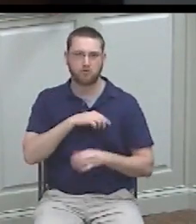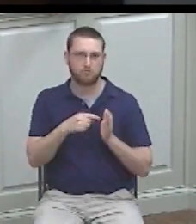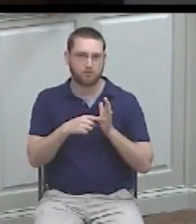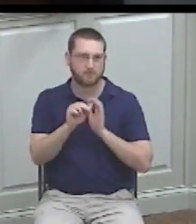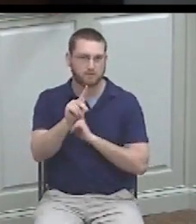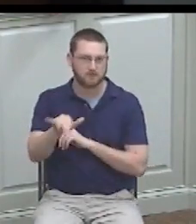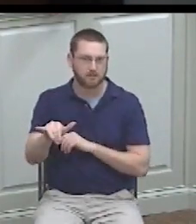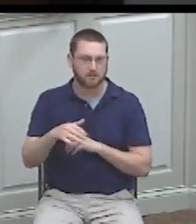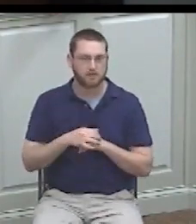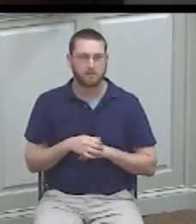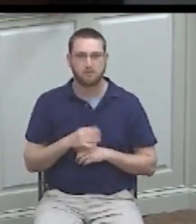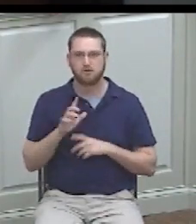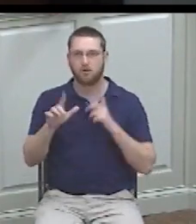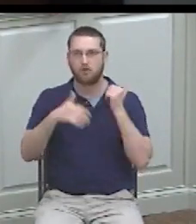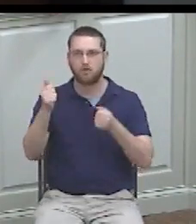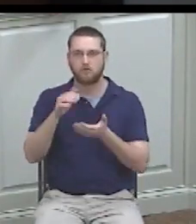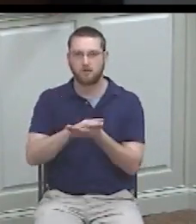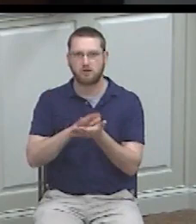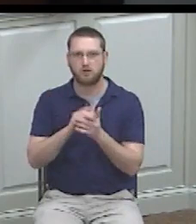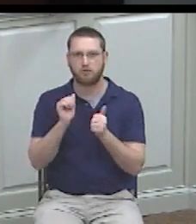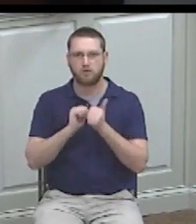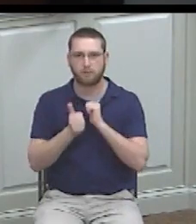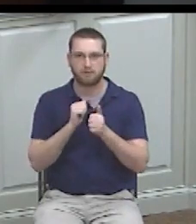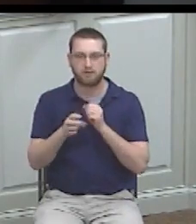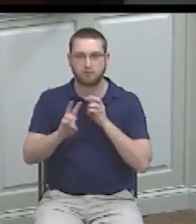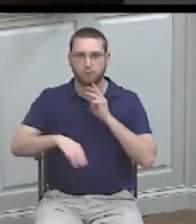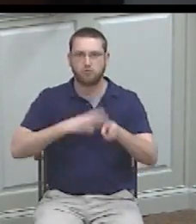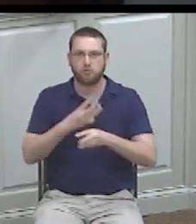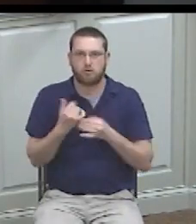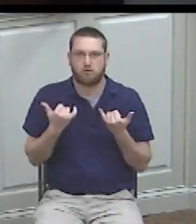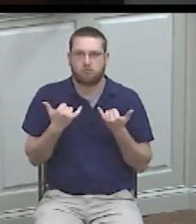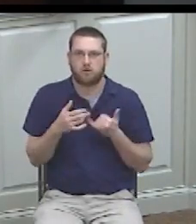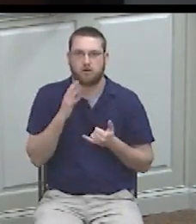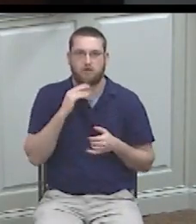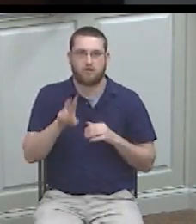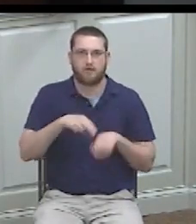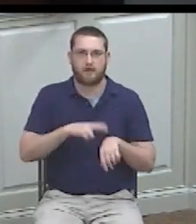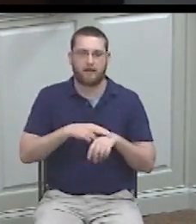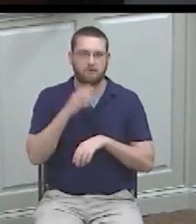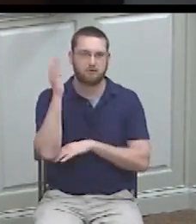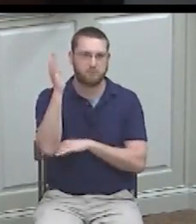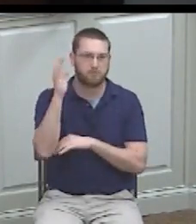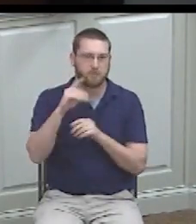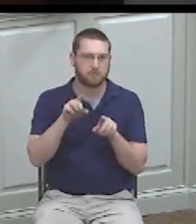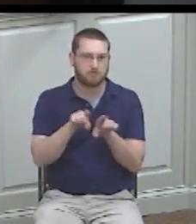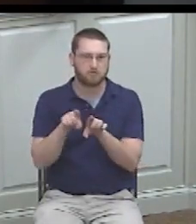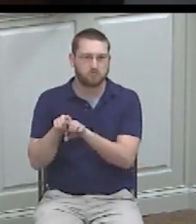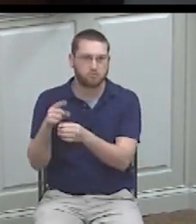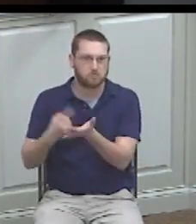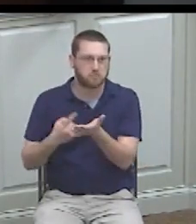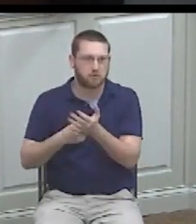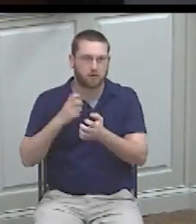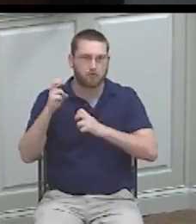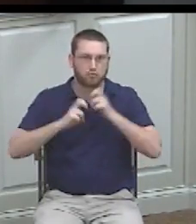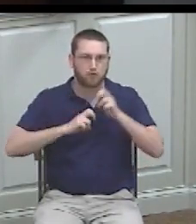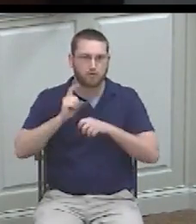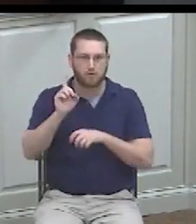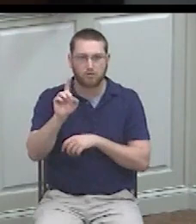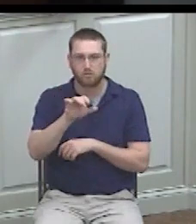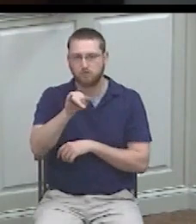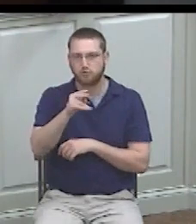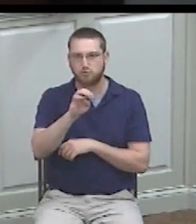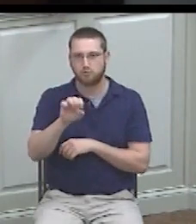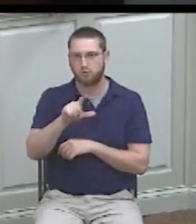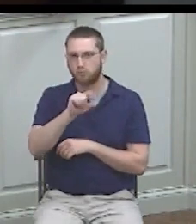Kentucky at the largest academic contest in the world, the National Speech and Debate Association's tournament in June